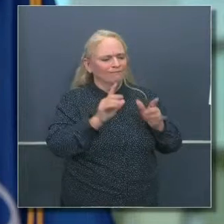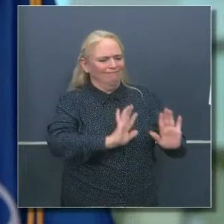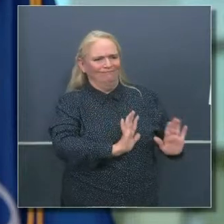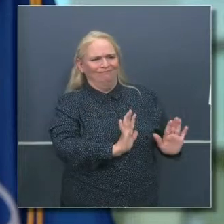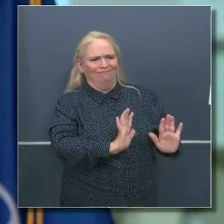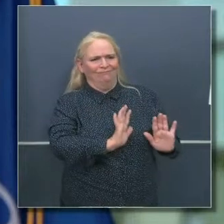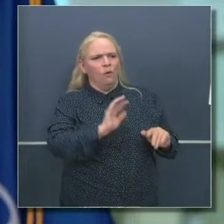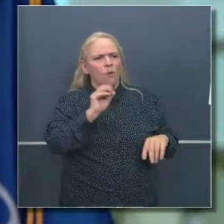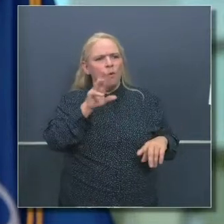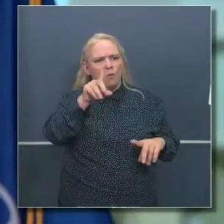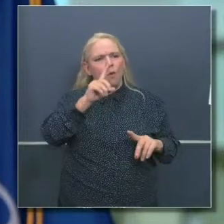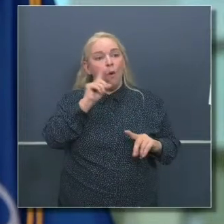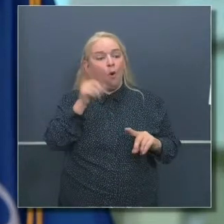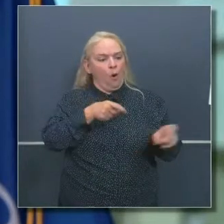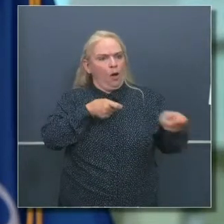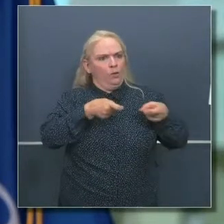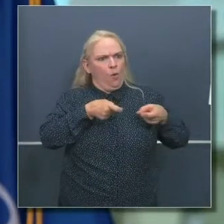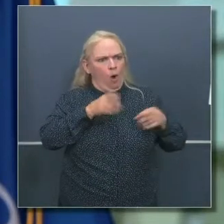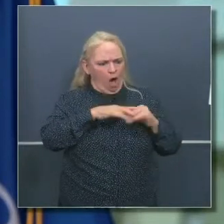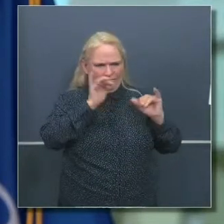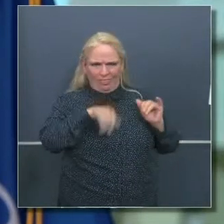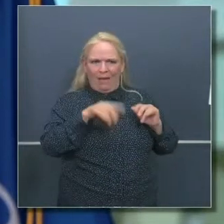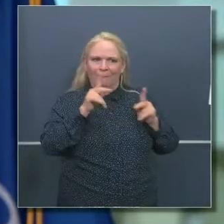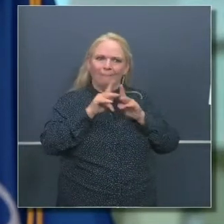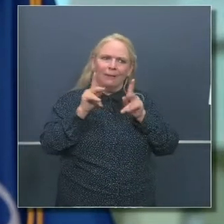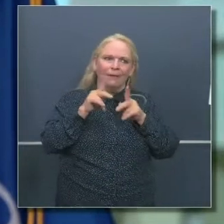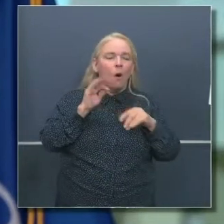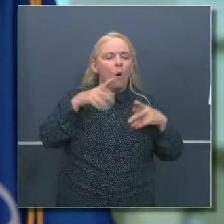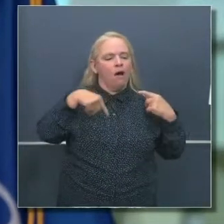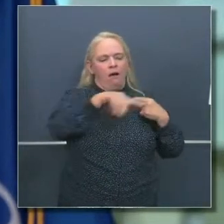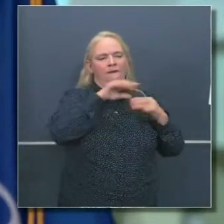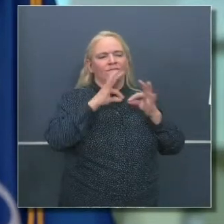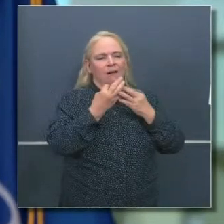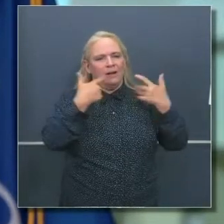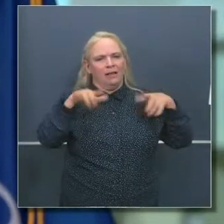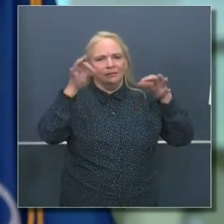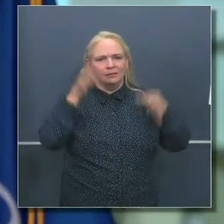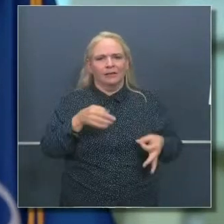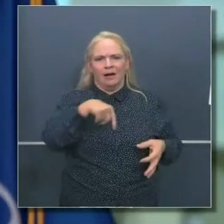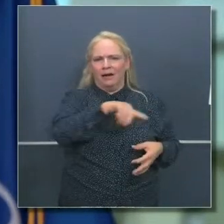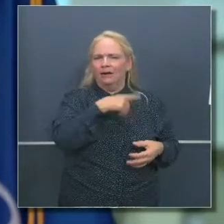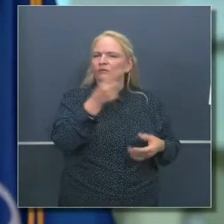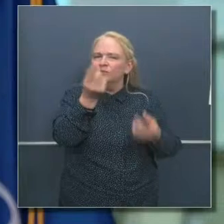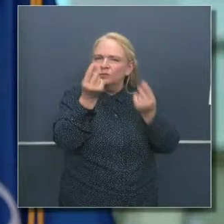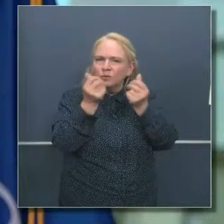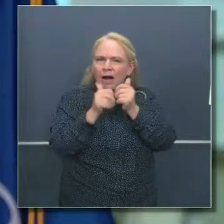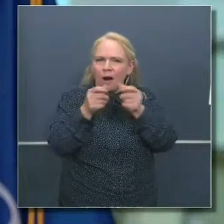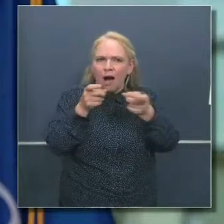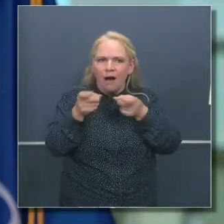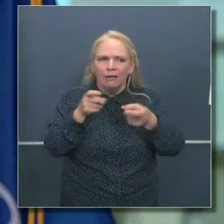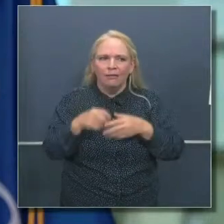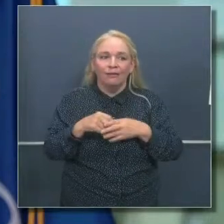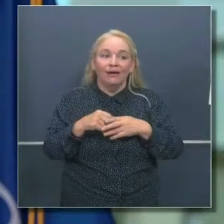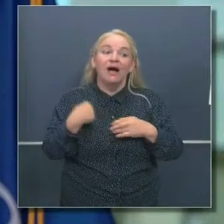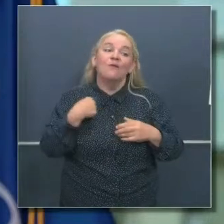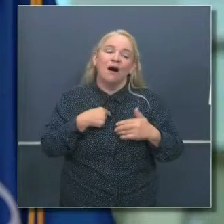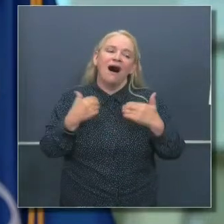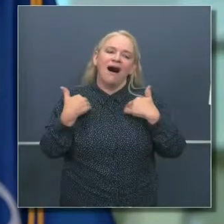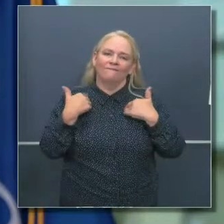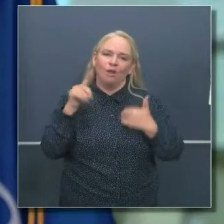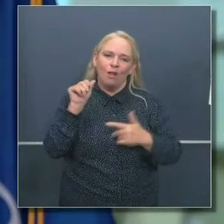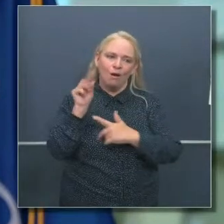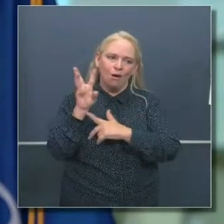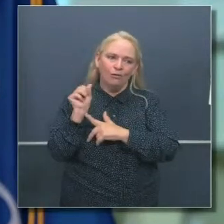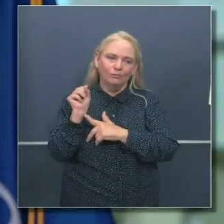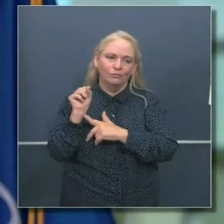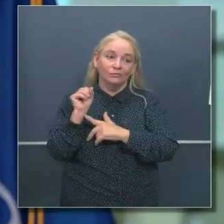that sort of just up to everybody to do on their own? Yeah, look, all of this, there are laws on the books that if we tried to